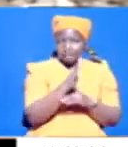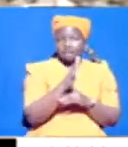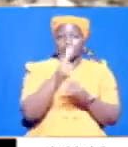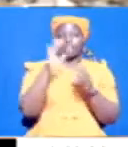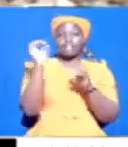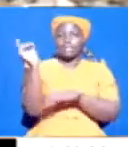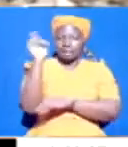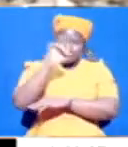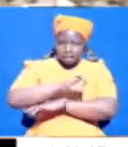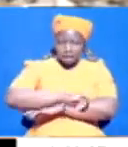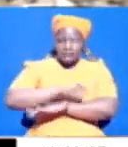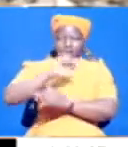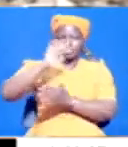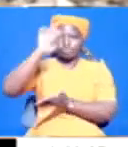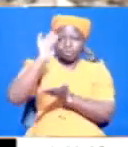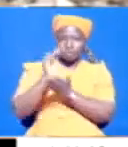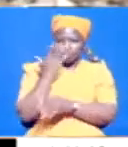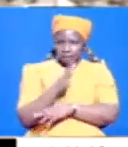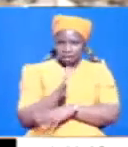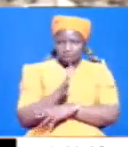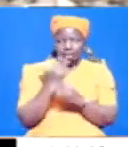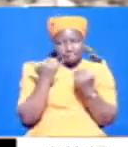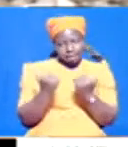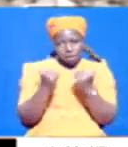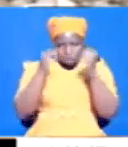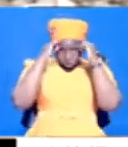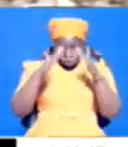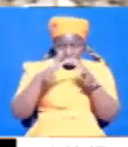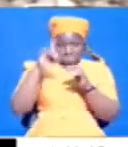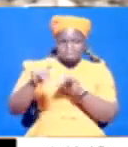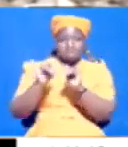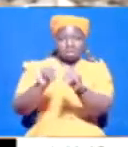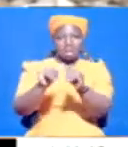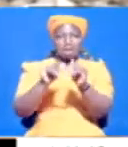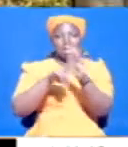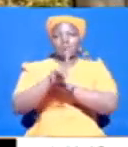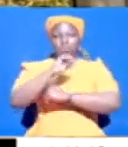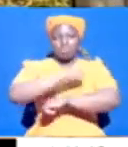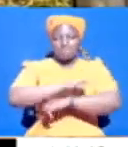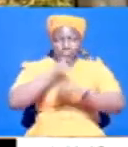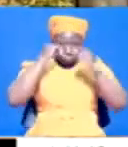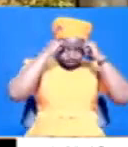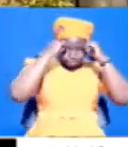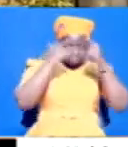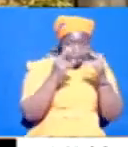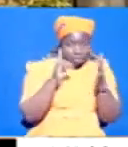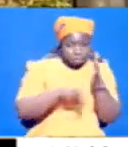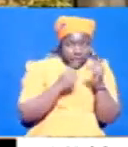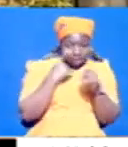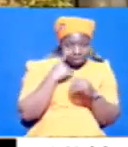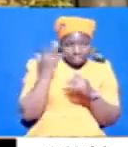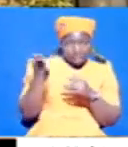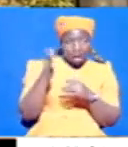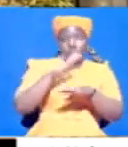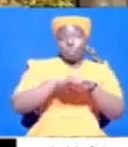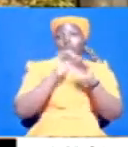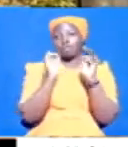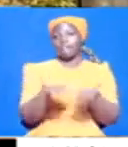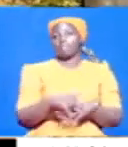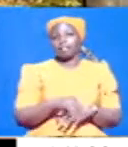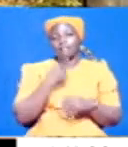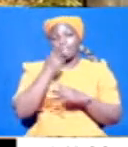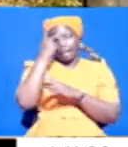concentration katika shule, watoto wasome. Na mambo haya tunaona Sigalame si mambo mazuri. The parents say that in less than a